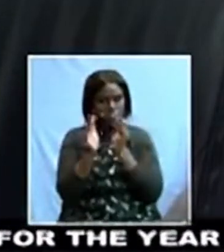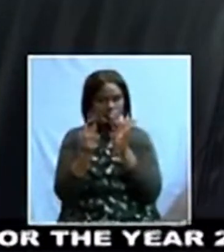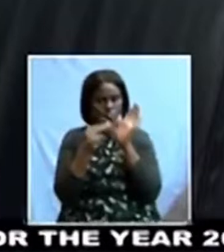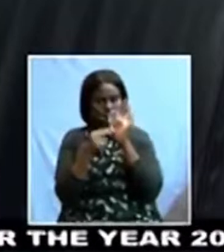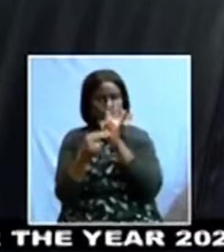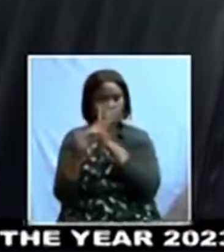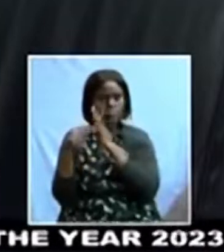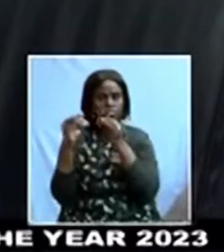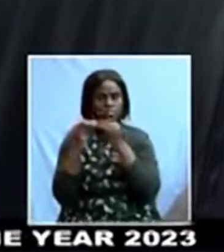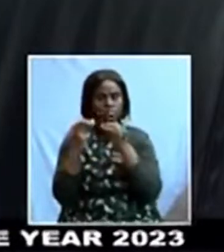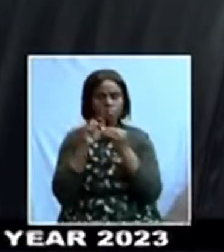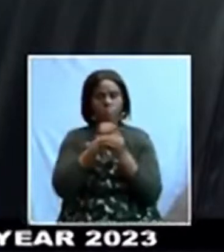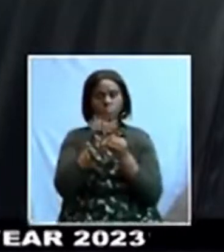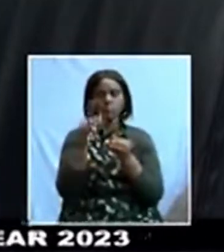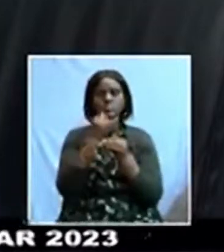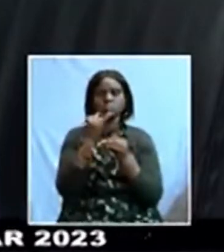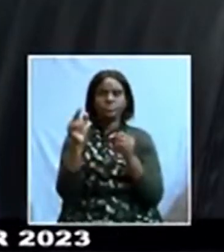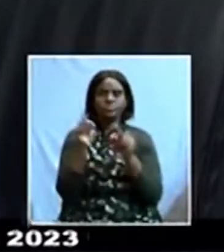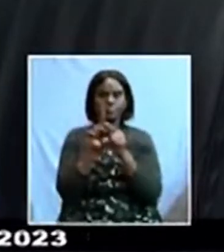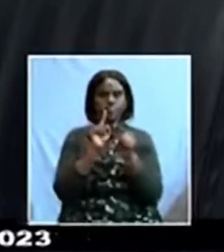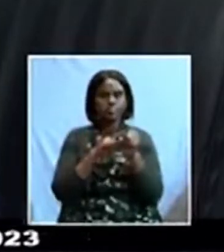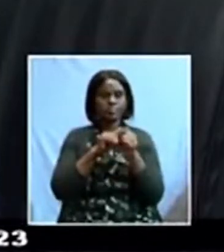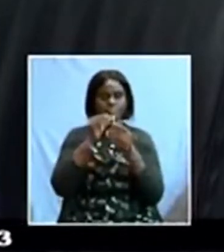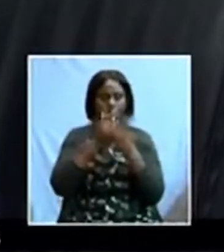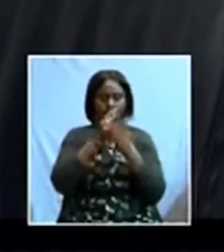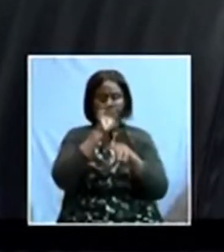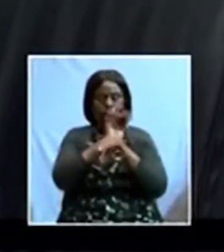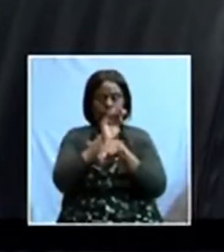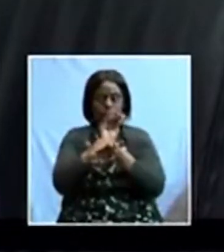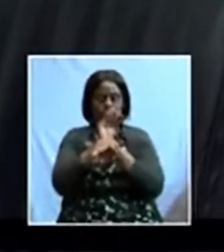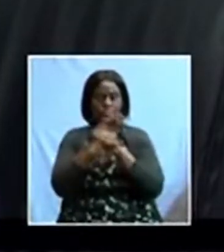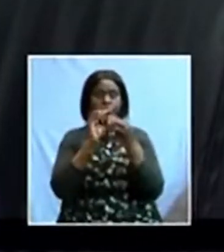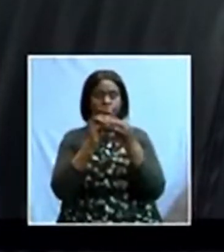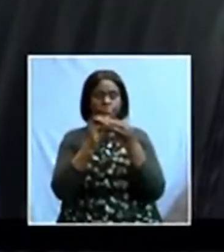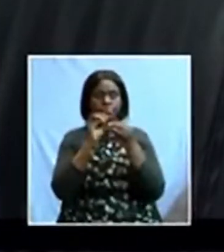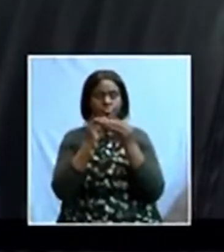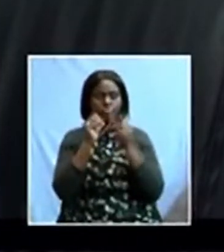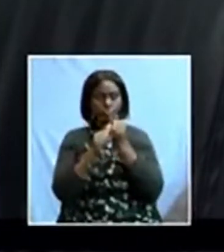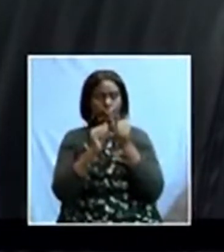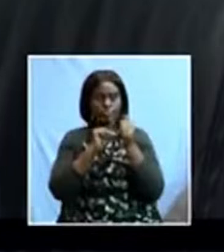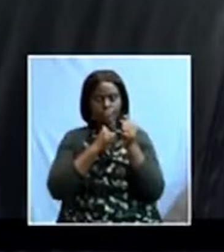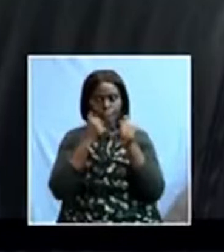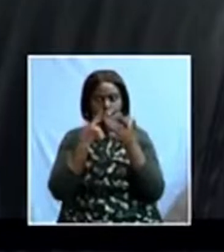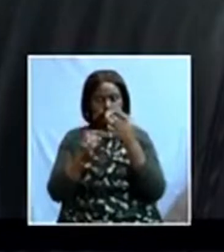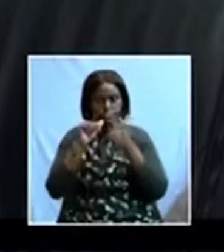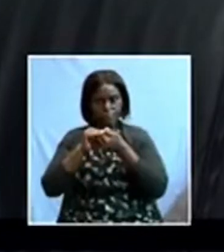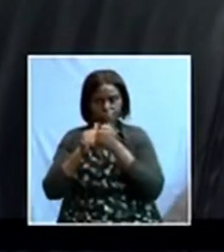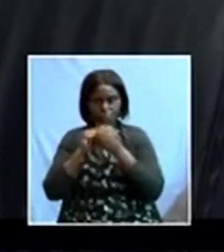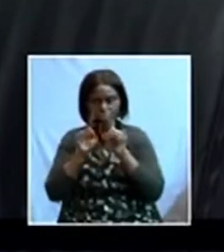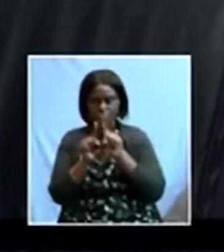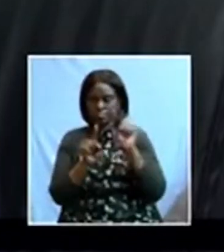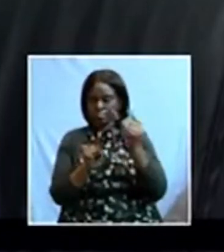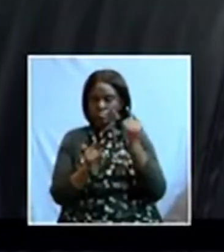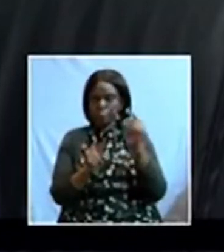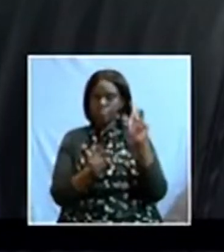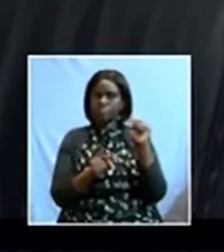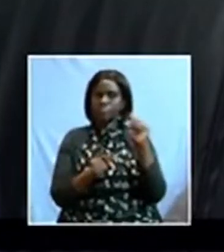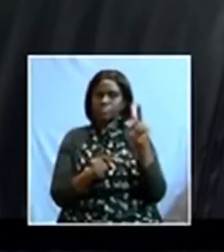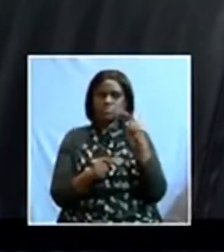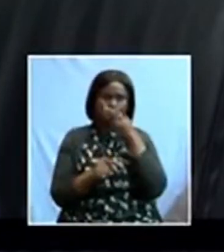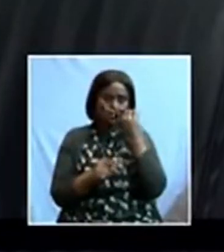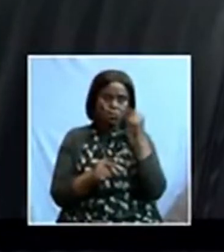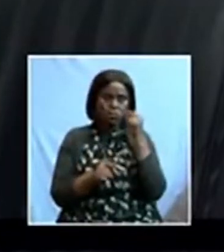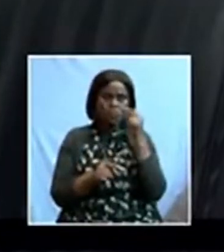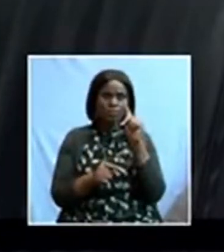indicated the items and the remarks that we were querying. The first one was the television set